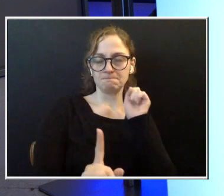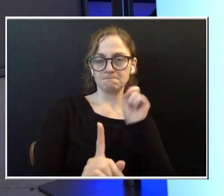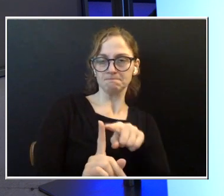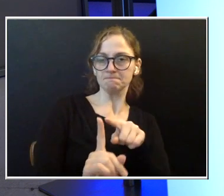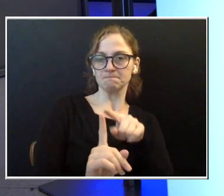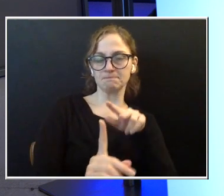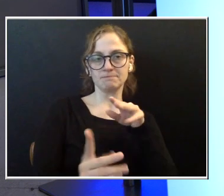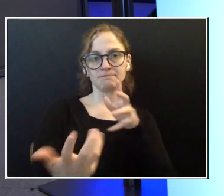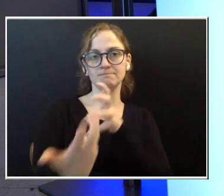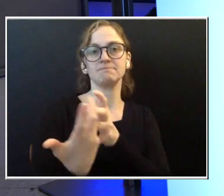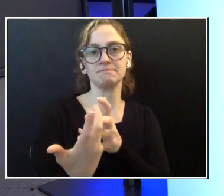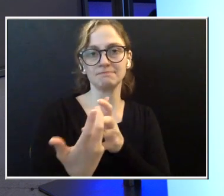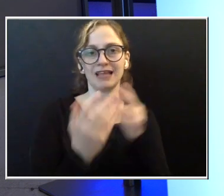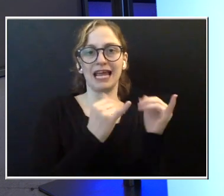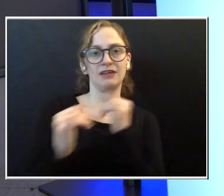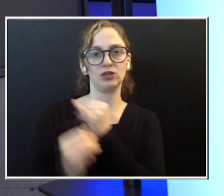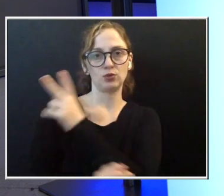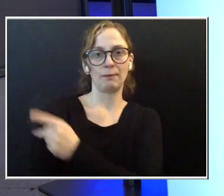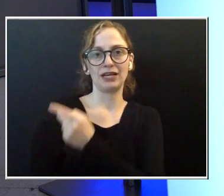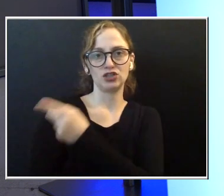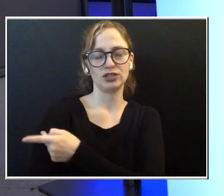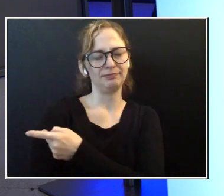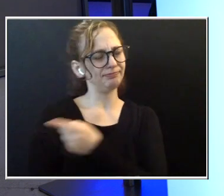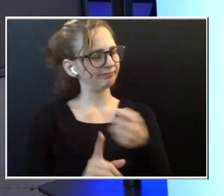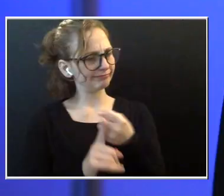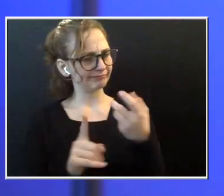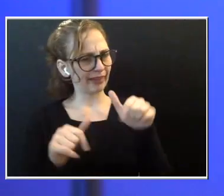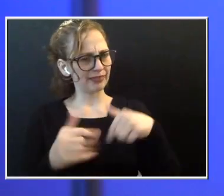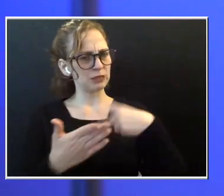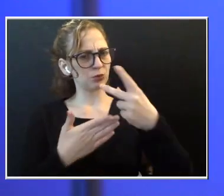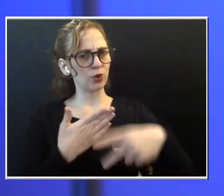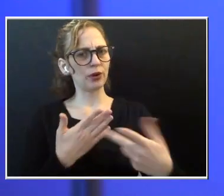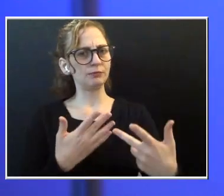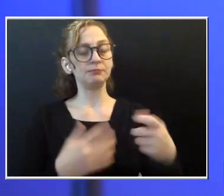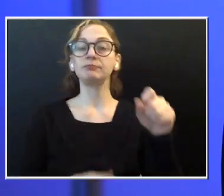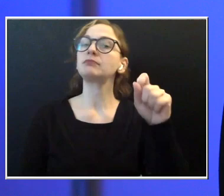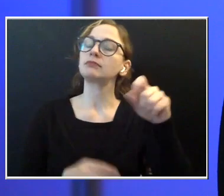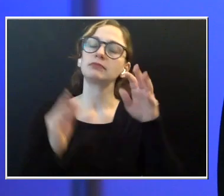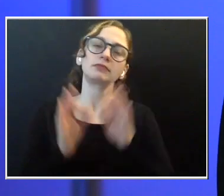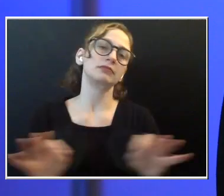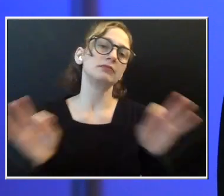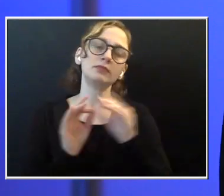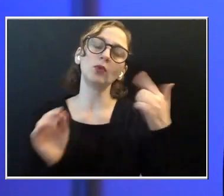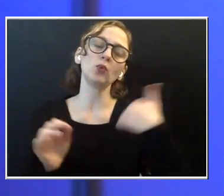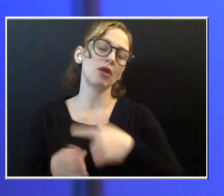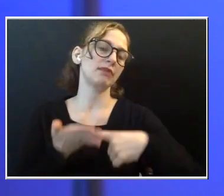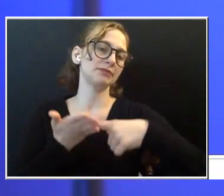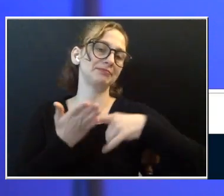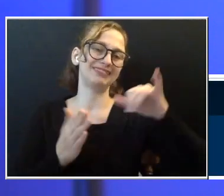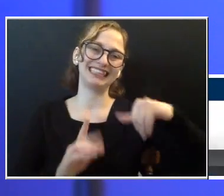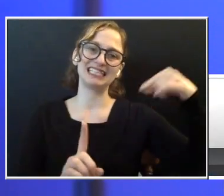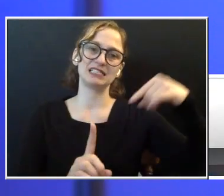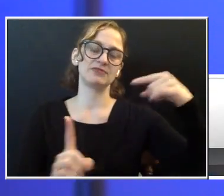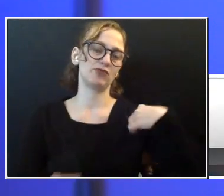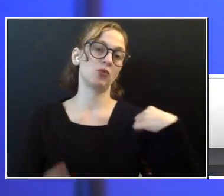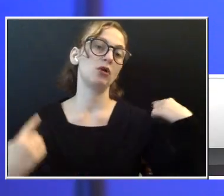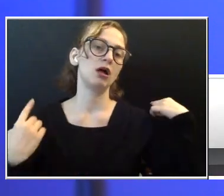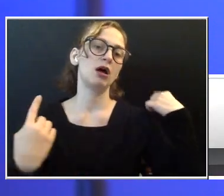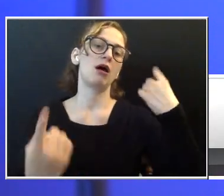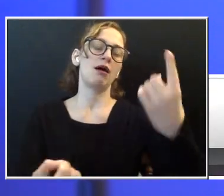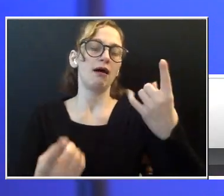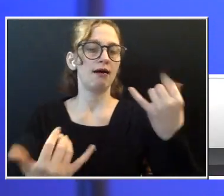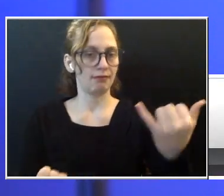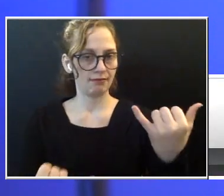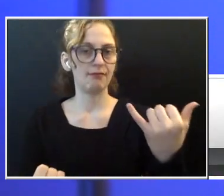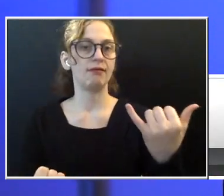program. Where are we participating in? Sure. No, I think it's really important. You know, we've been talking about this for a while now. What I know is that people are going to